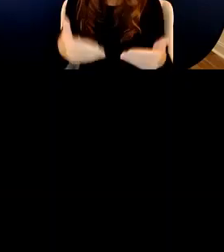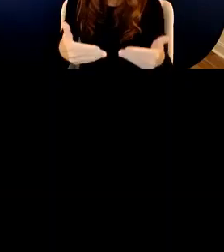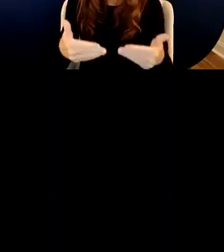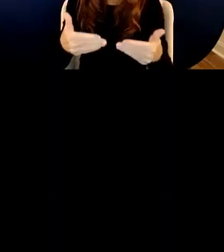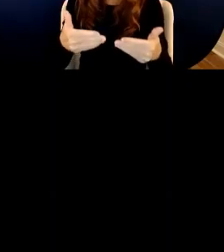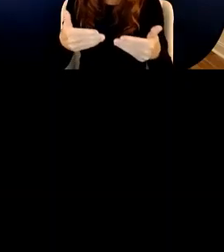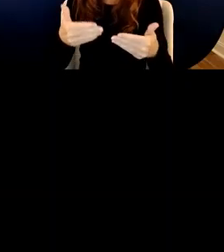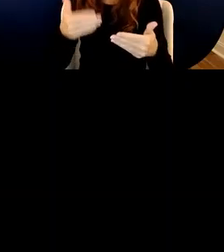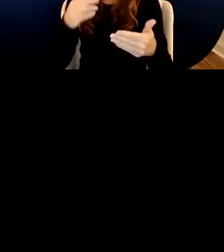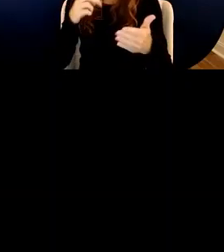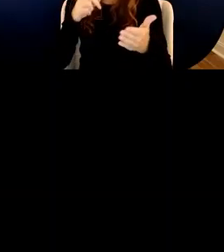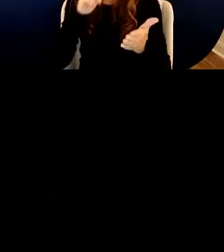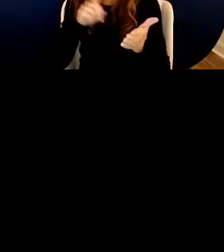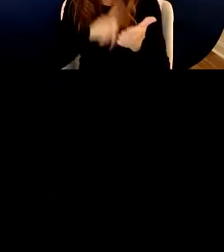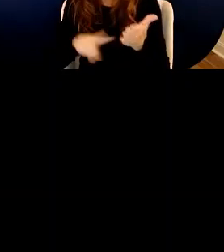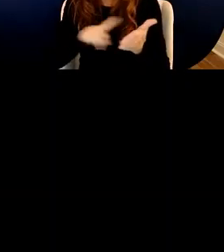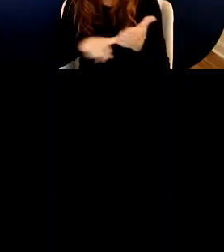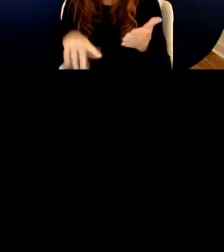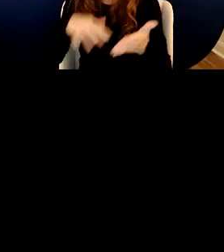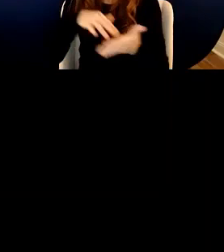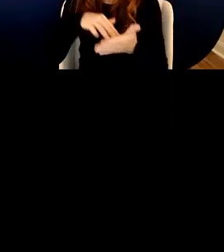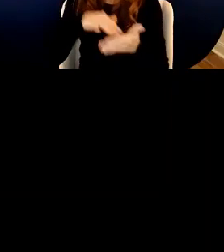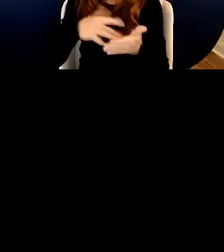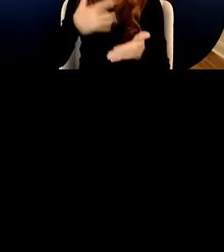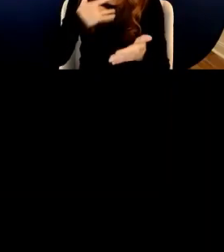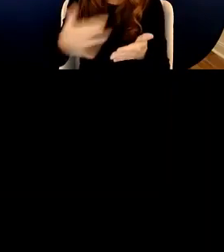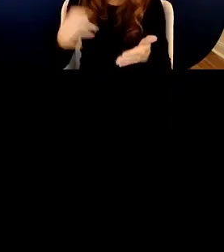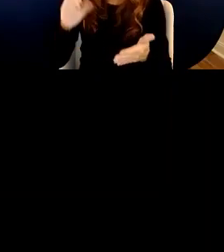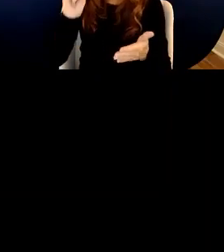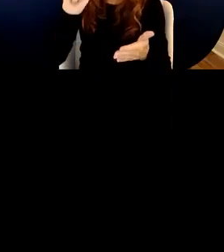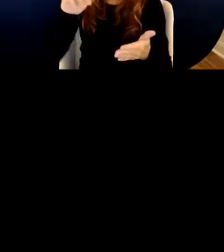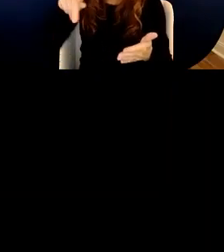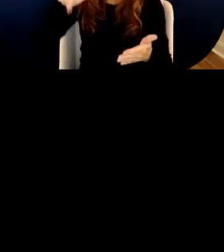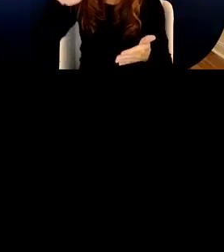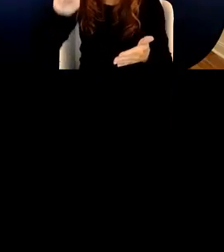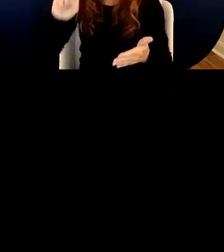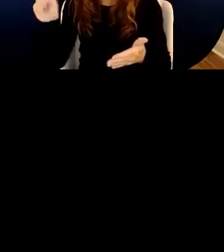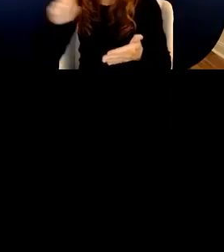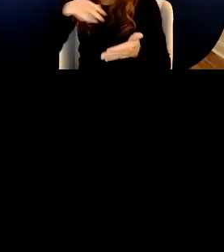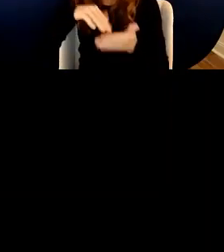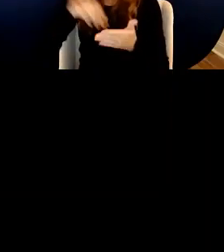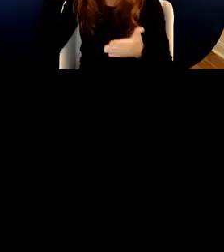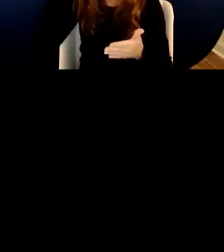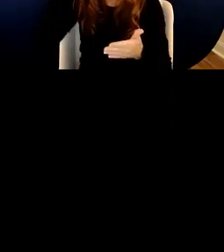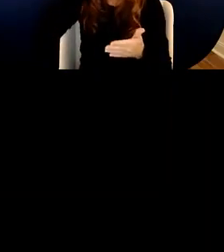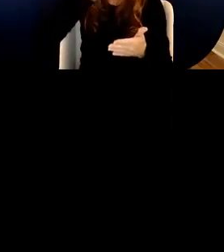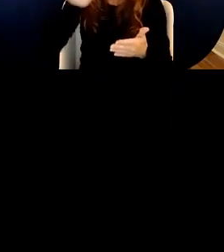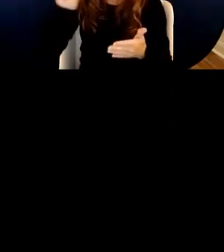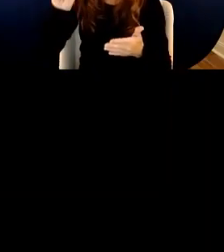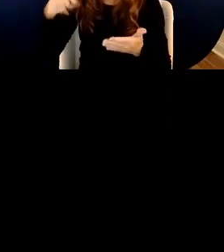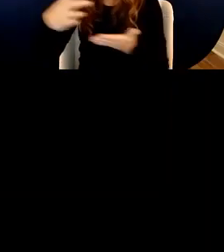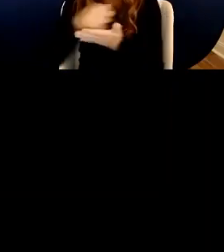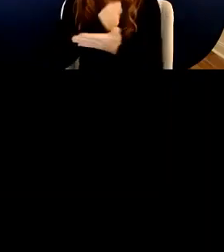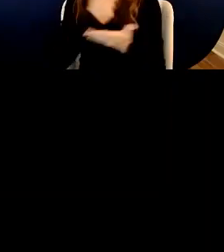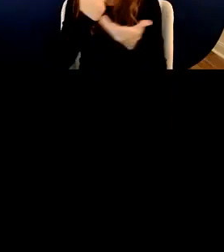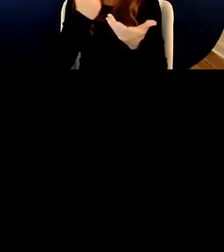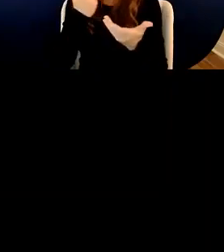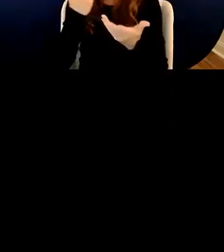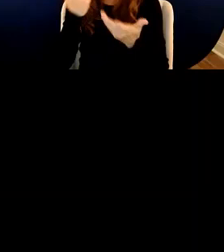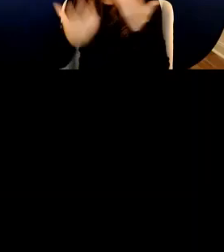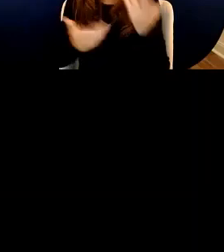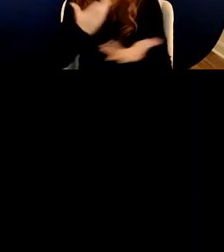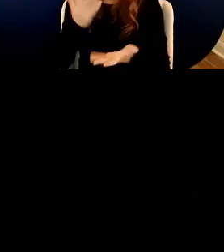empirical study, what the nature of the sample or the study sites were, or the data resource, and essentially, you